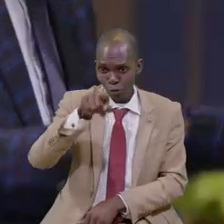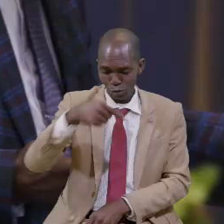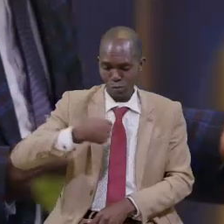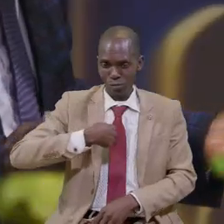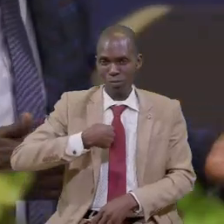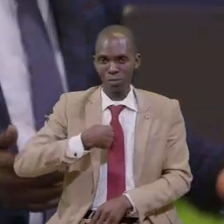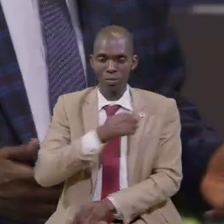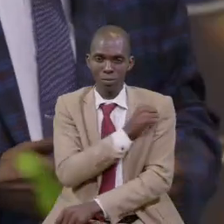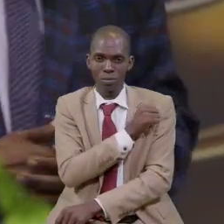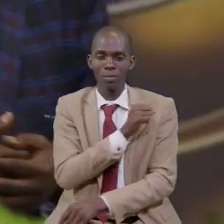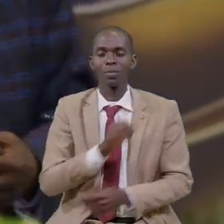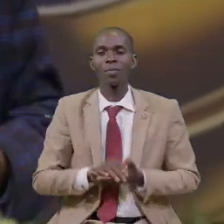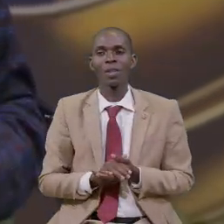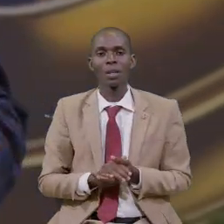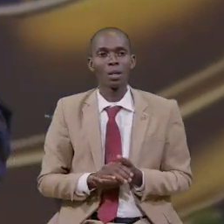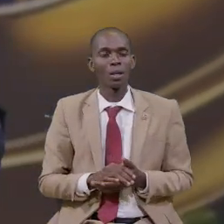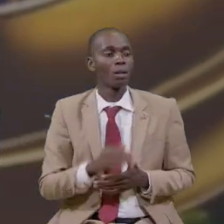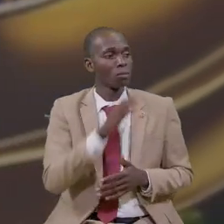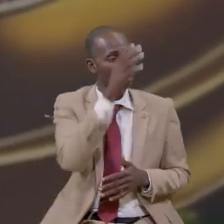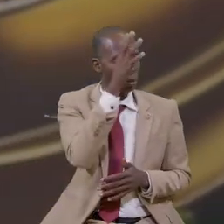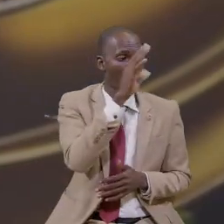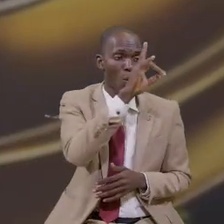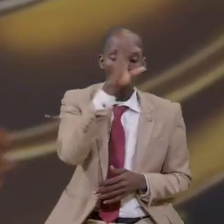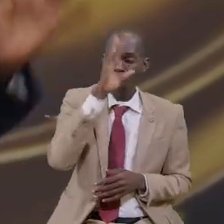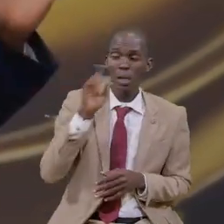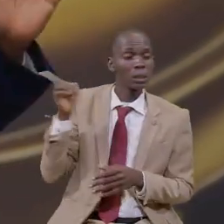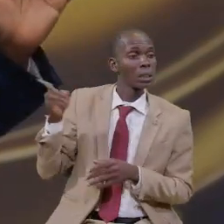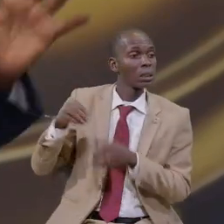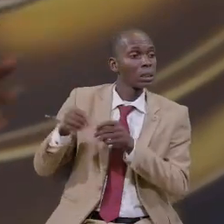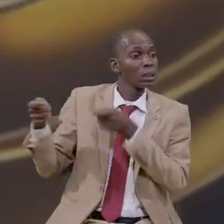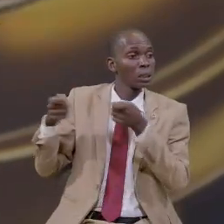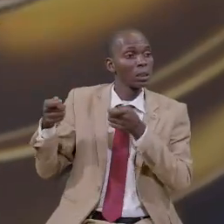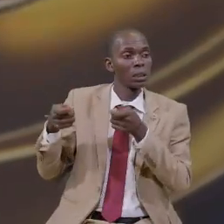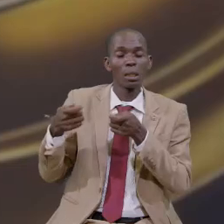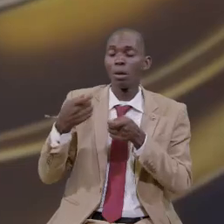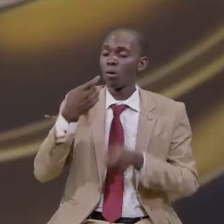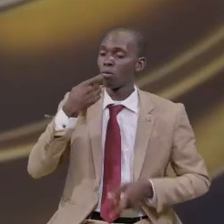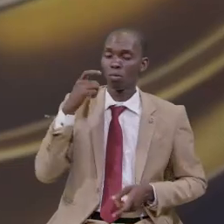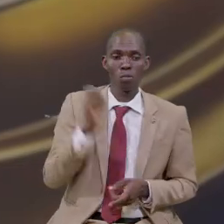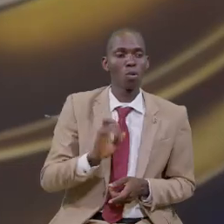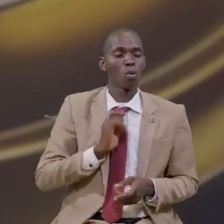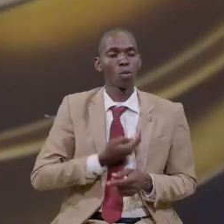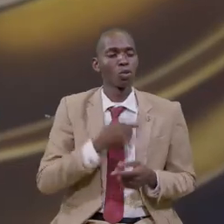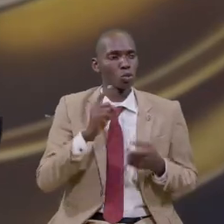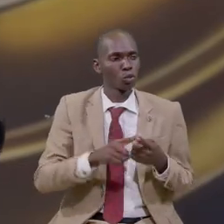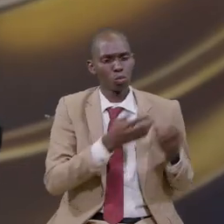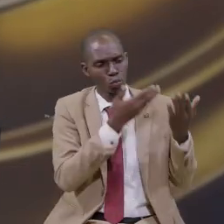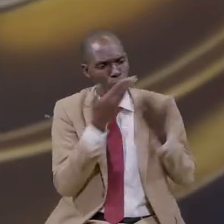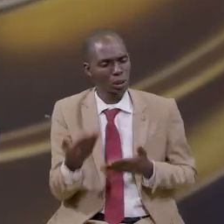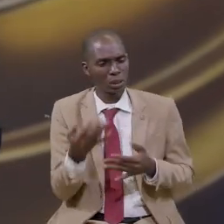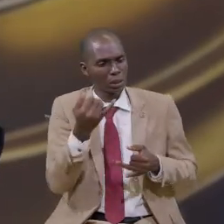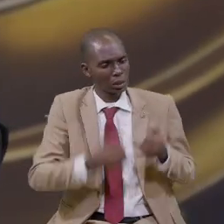shall bring Benjamin. What? Joseph is gone? No,